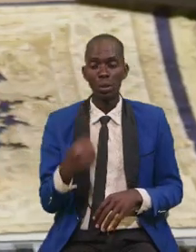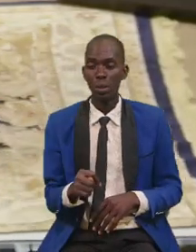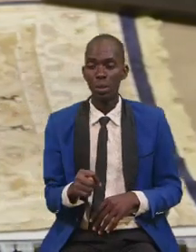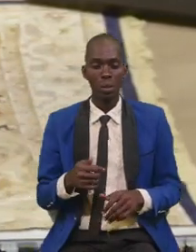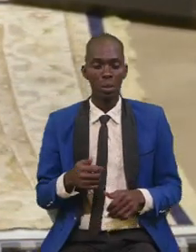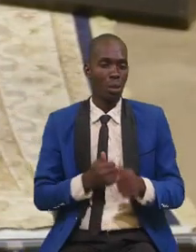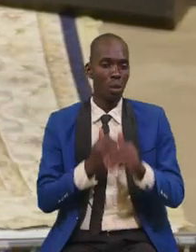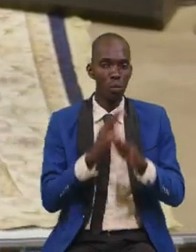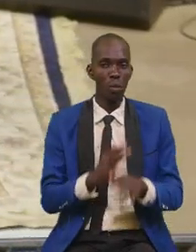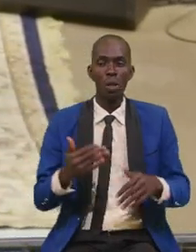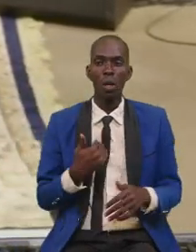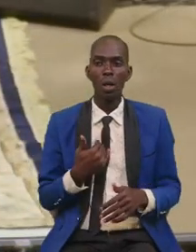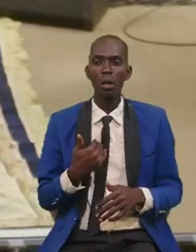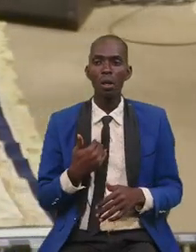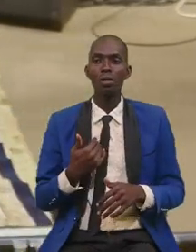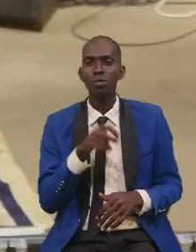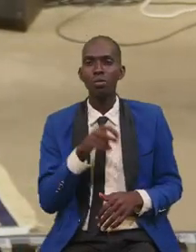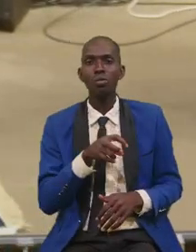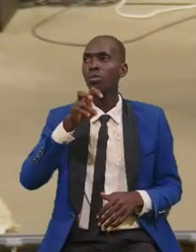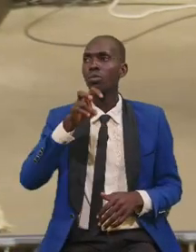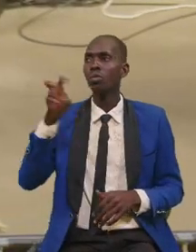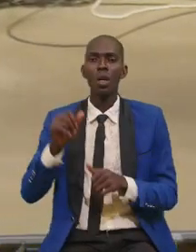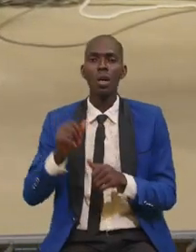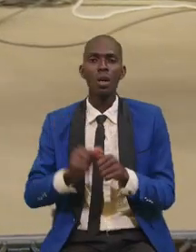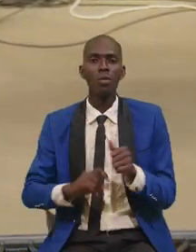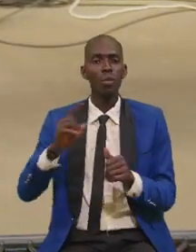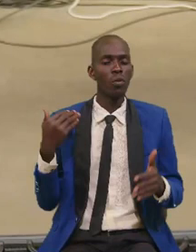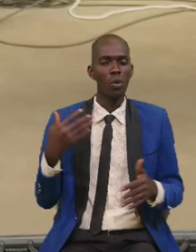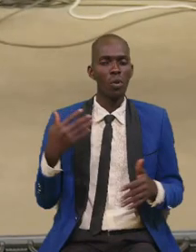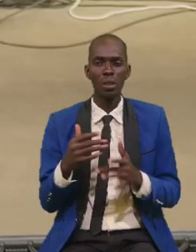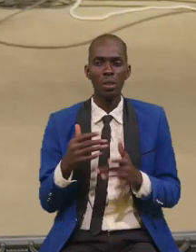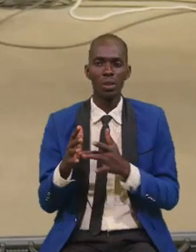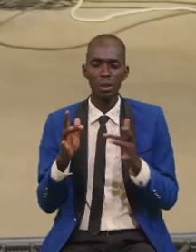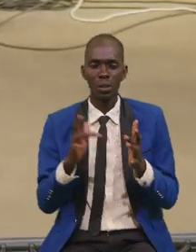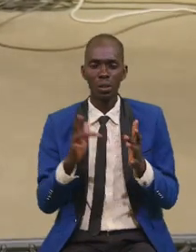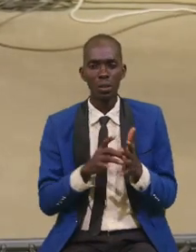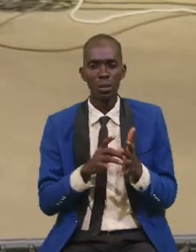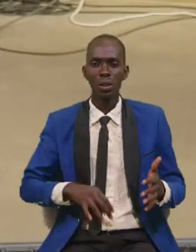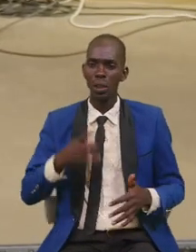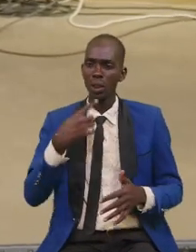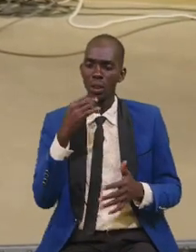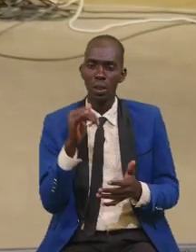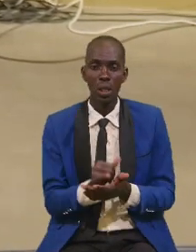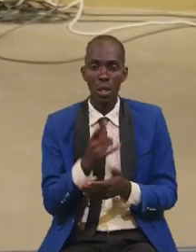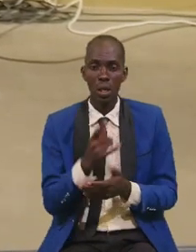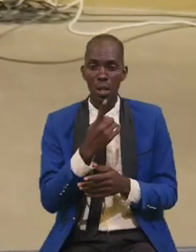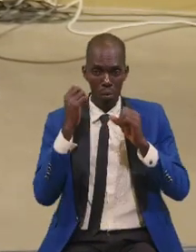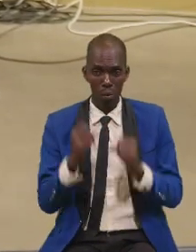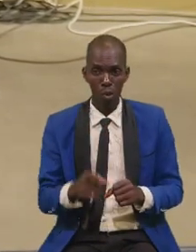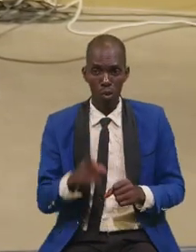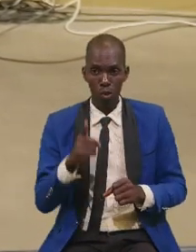uttermost parts of the earth before. And Jesus said, the power you are going to receive will move